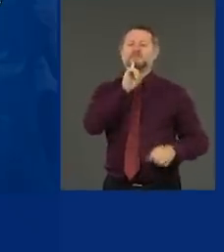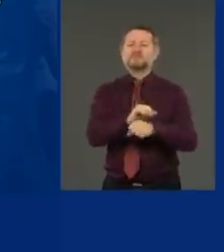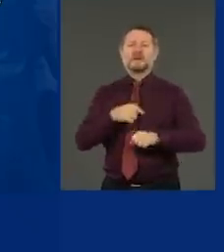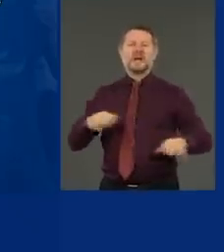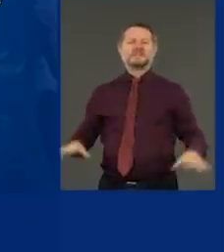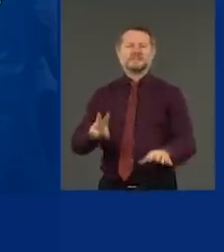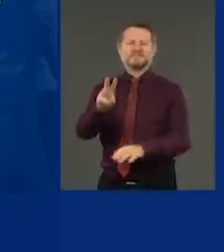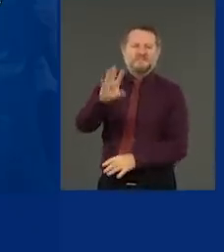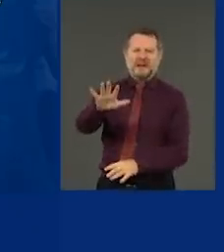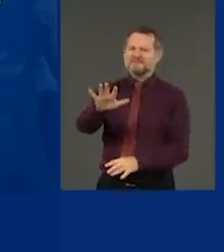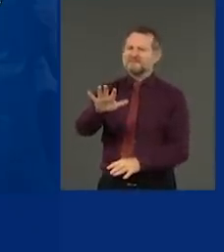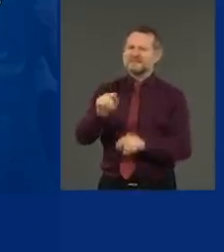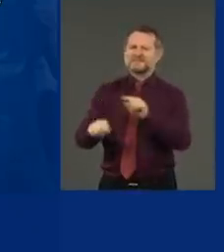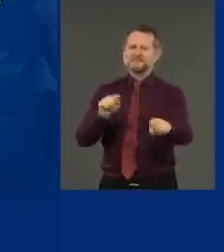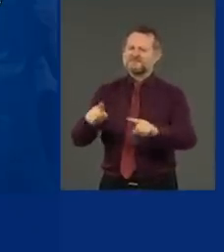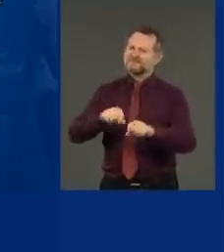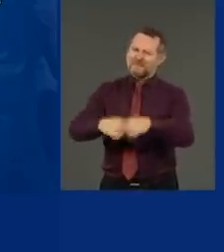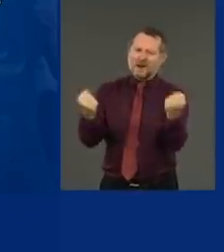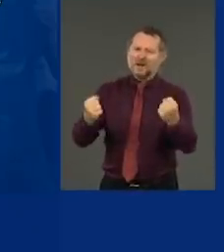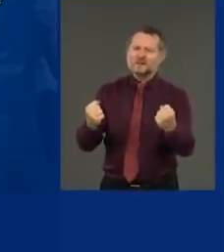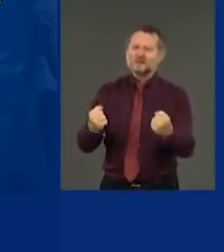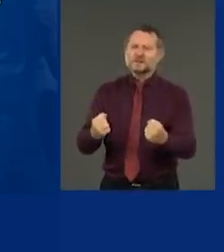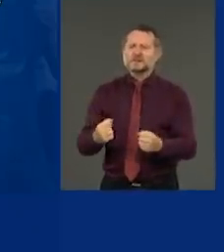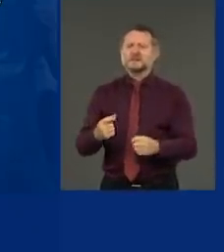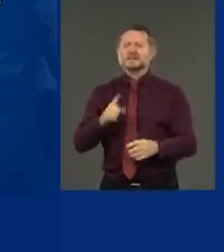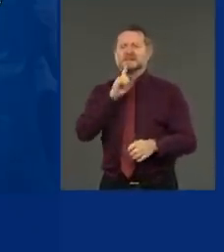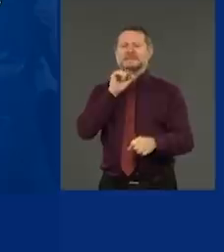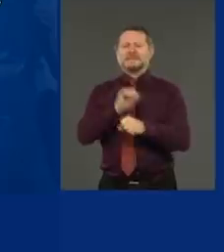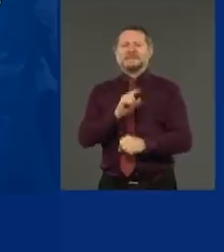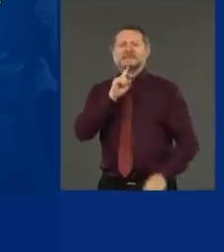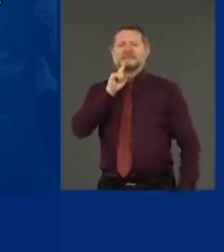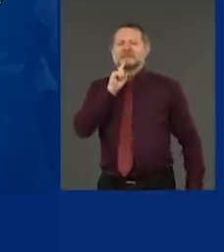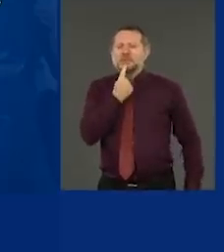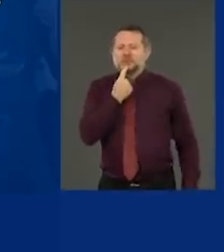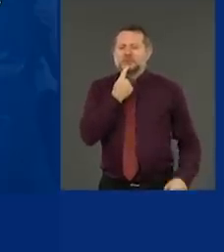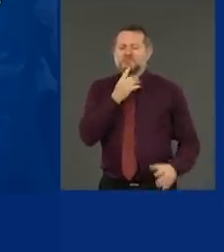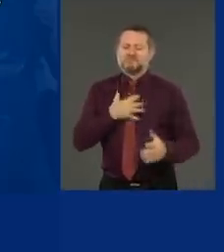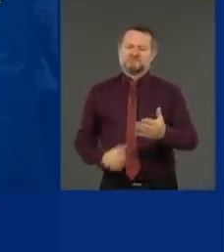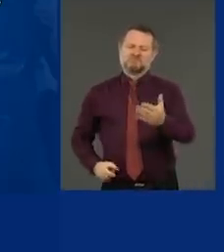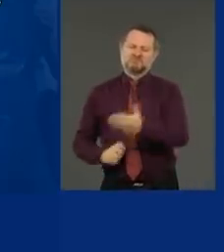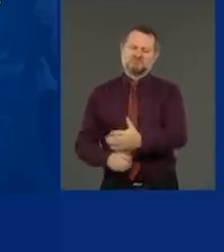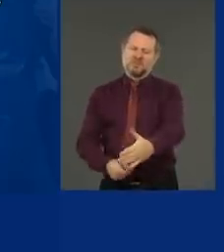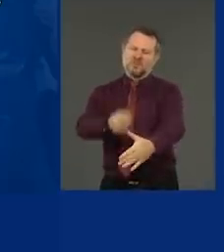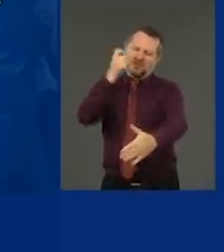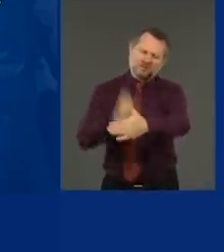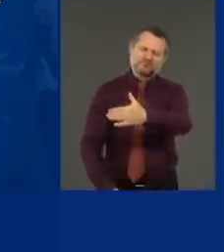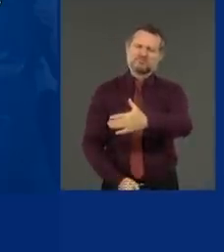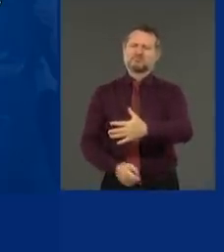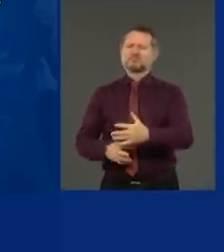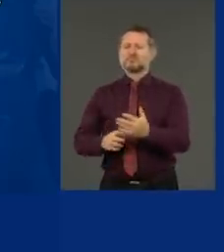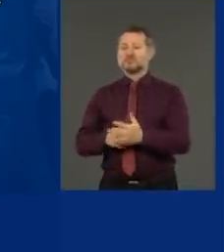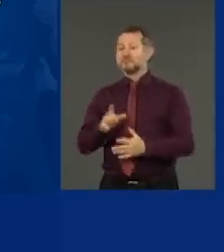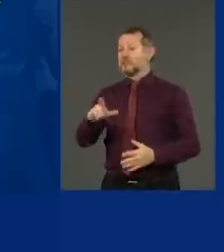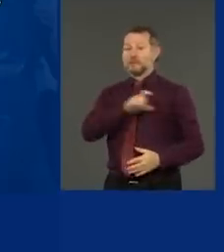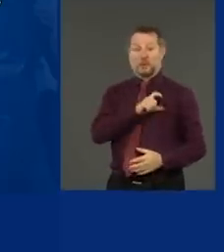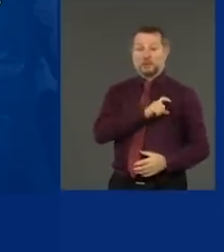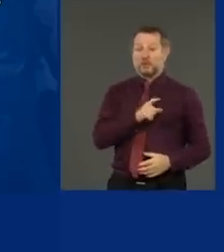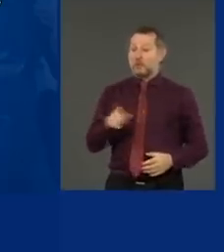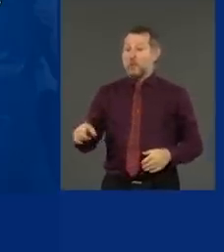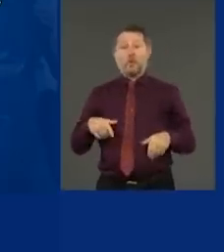what we're doing, and these are serious enforcement actions. So if the police in the locality aren't going